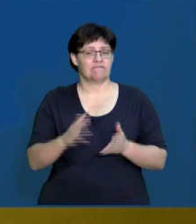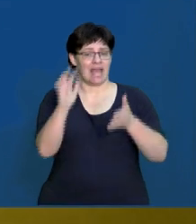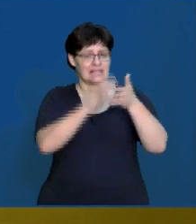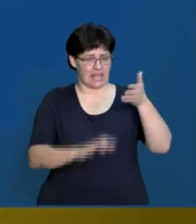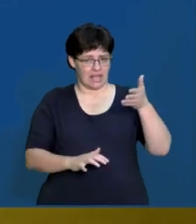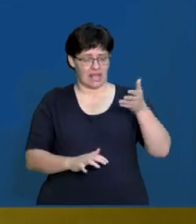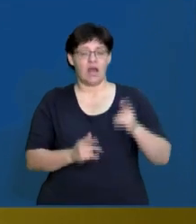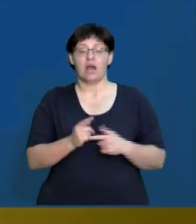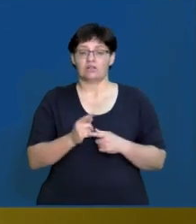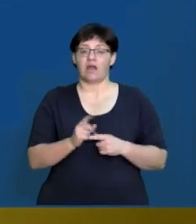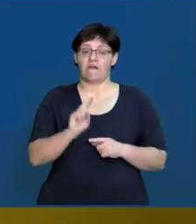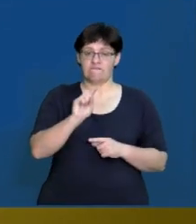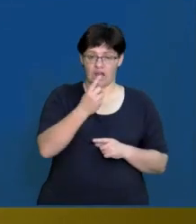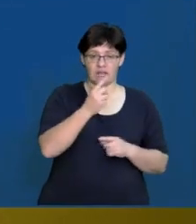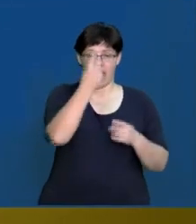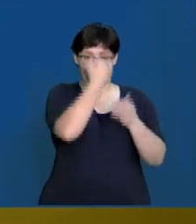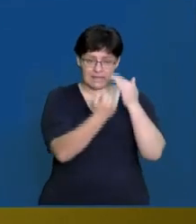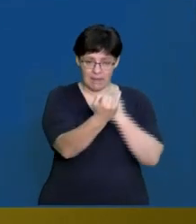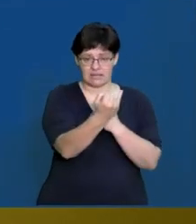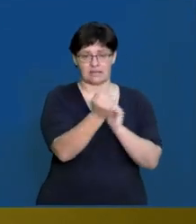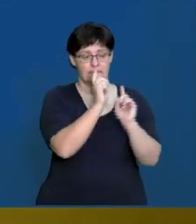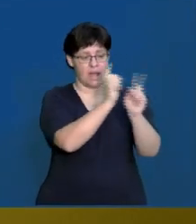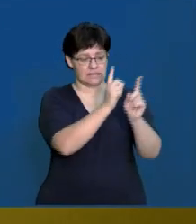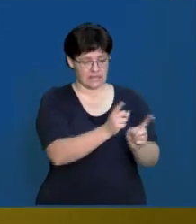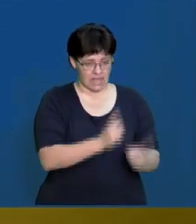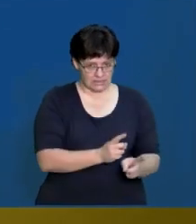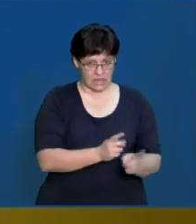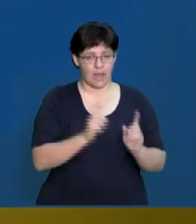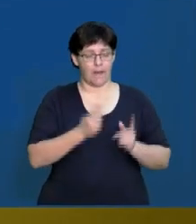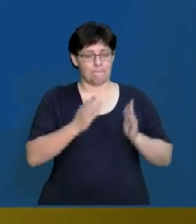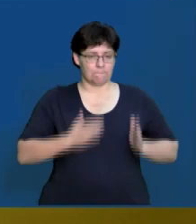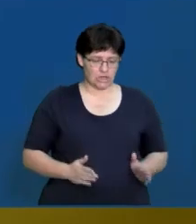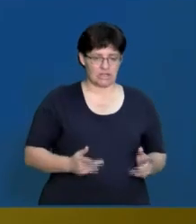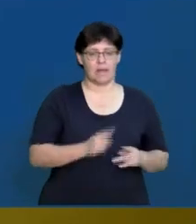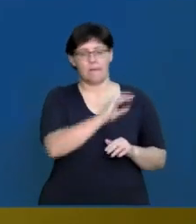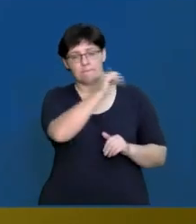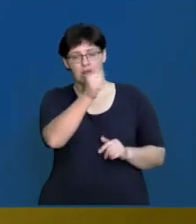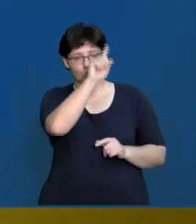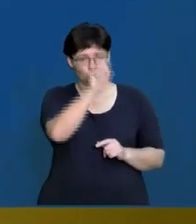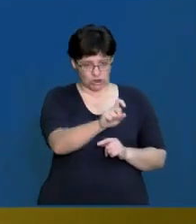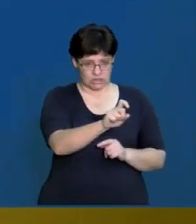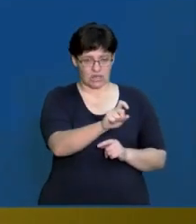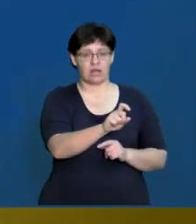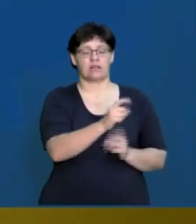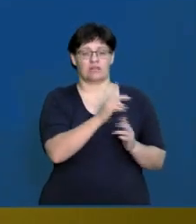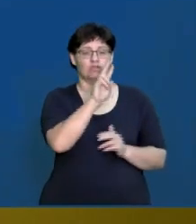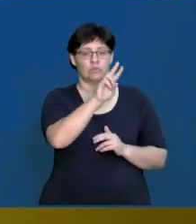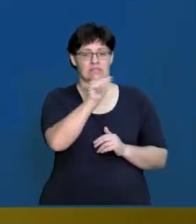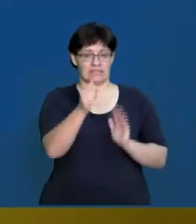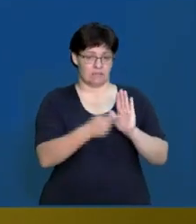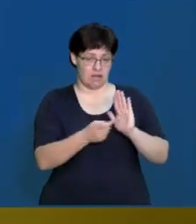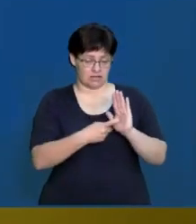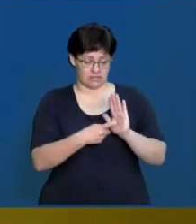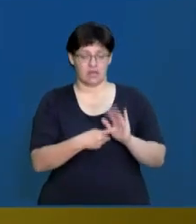I'll repeat once again, boys and girls, tackle the questions independently. Do your main body, do your main question, which carries